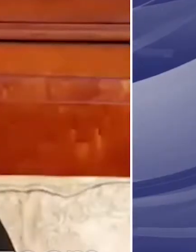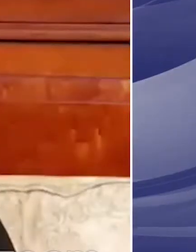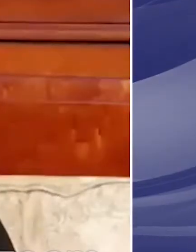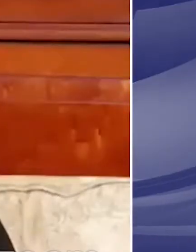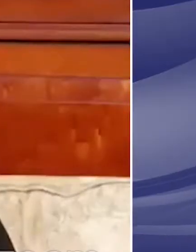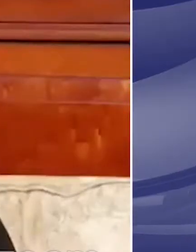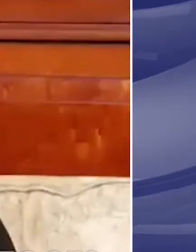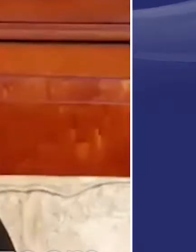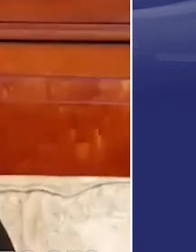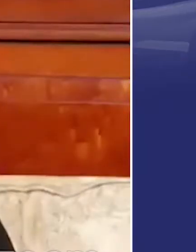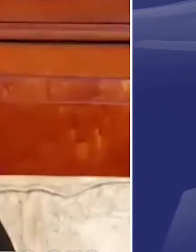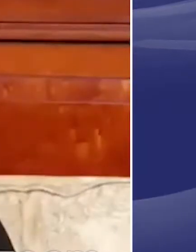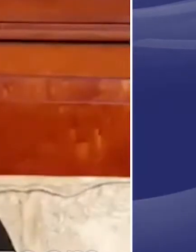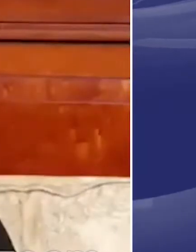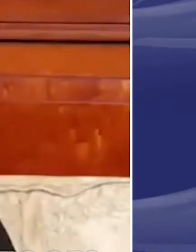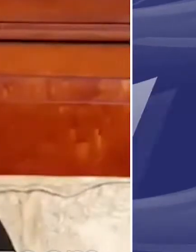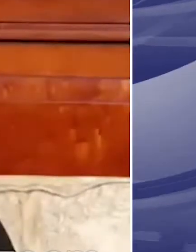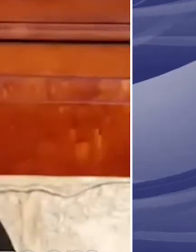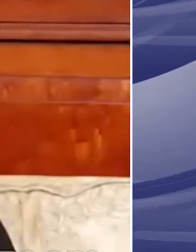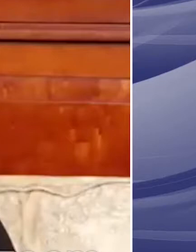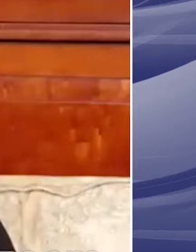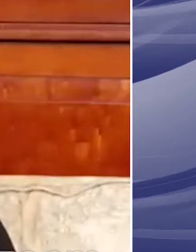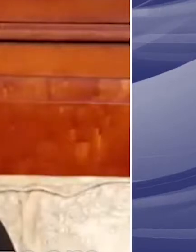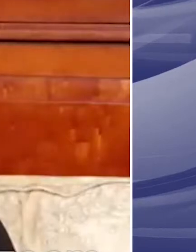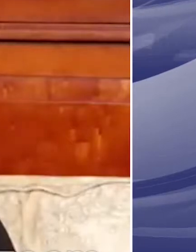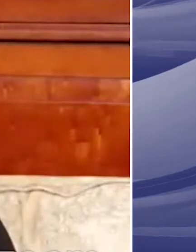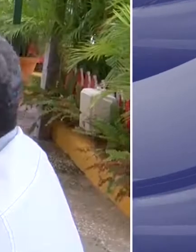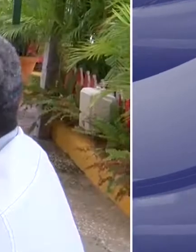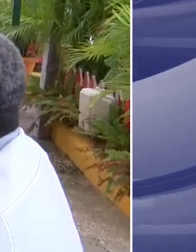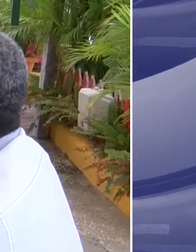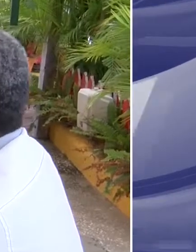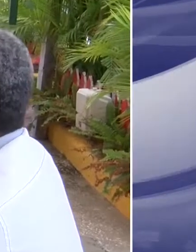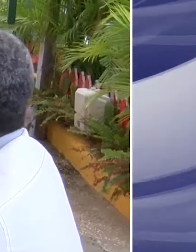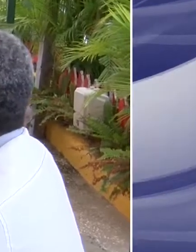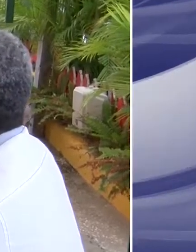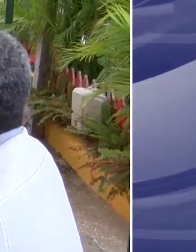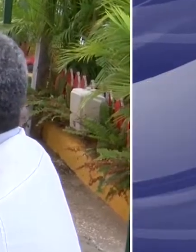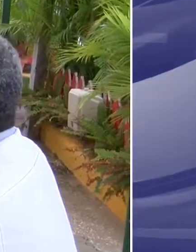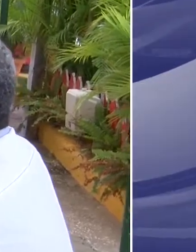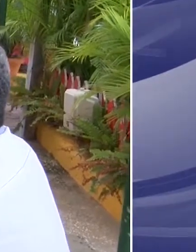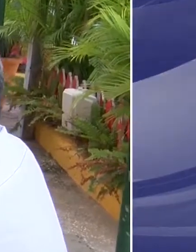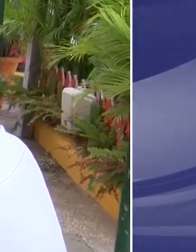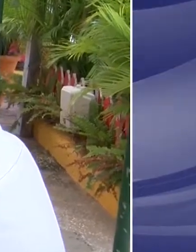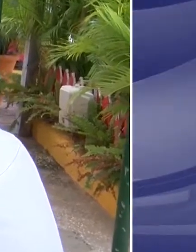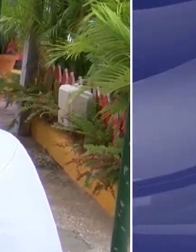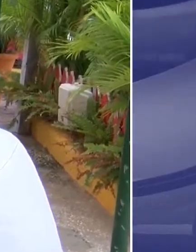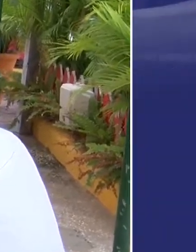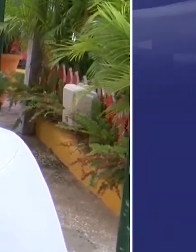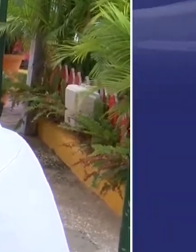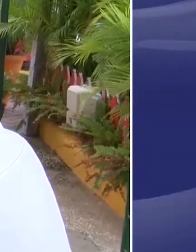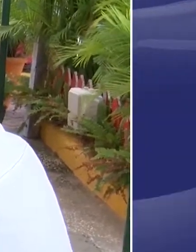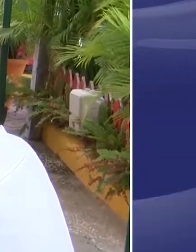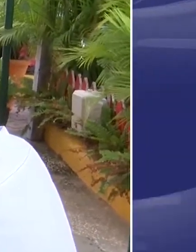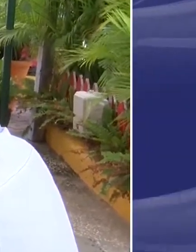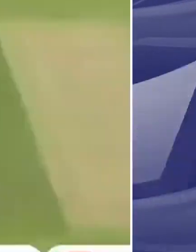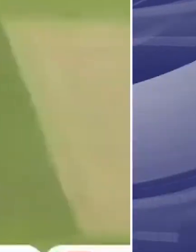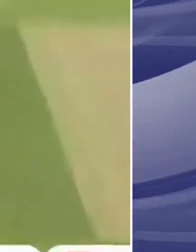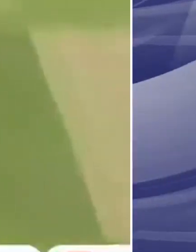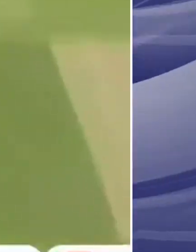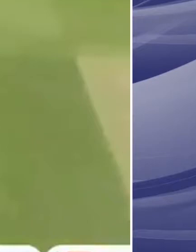statue of Lord Nelson might find a new home. Father's Day further muted by the COVID-19